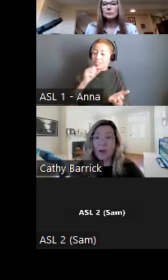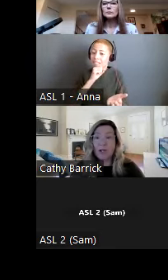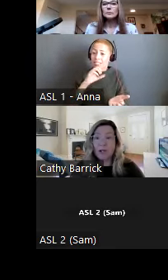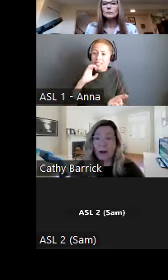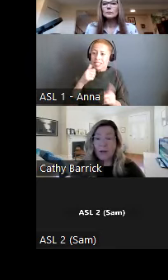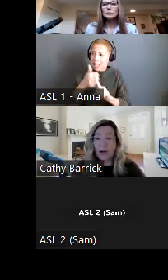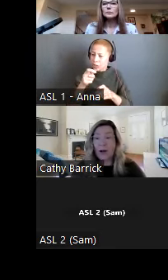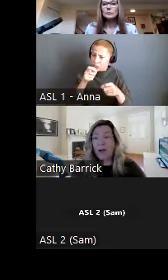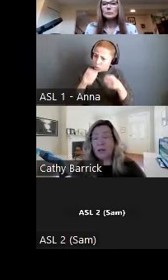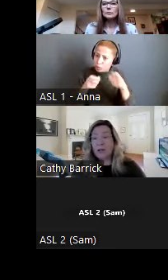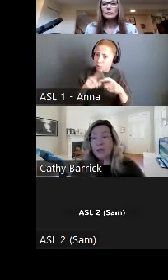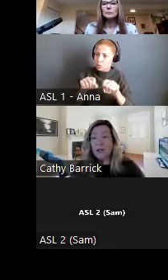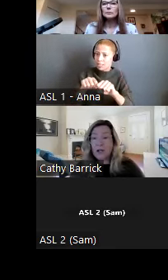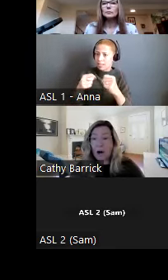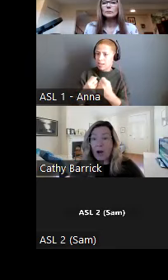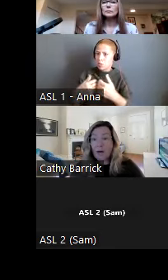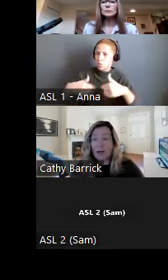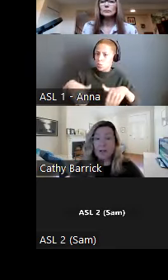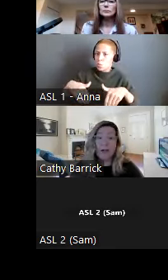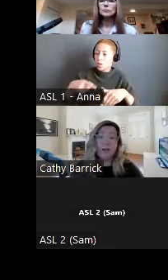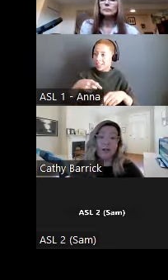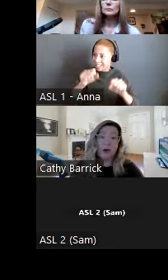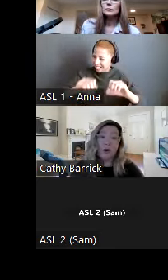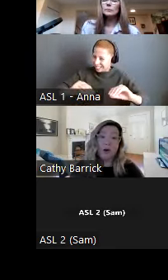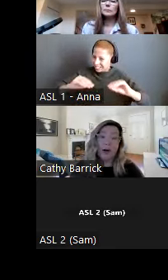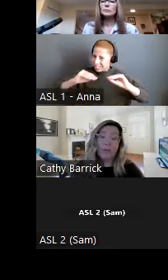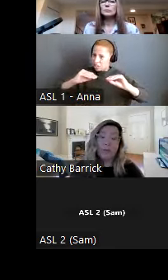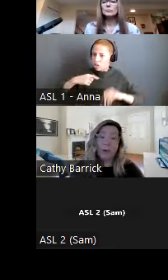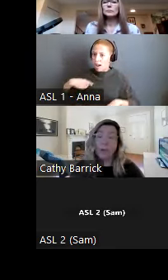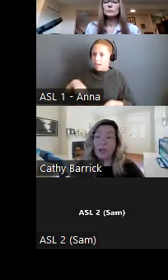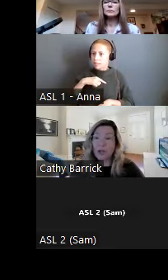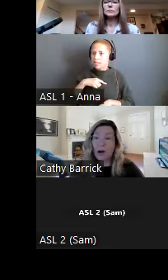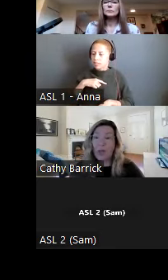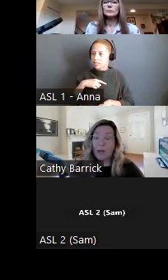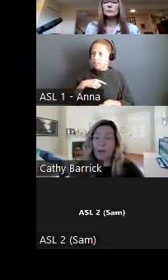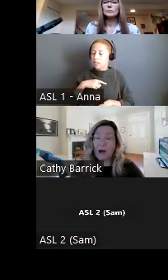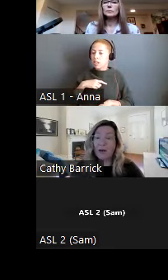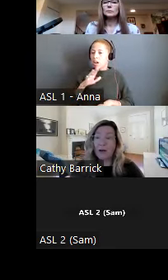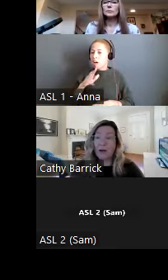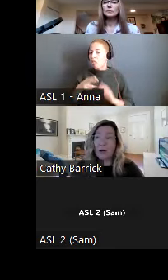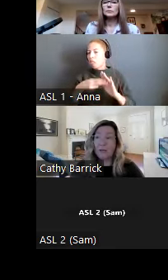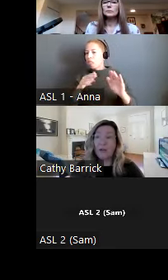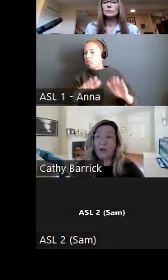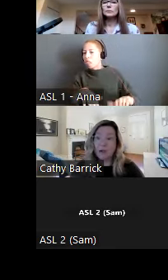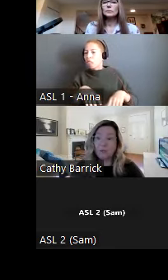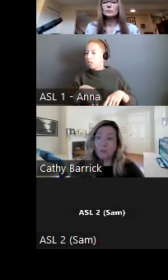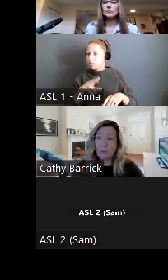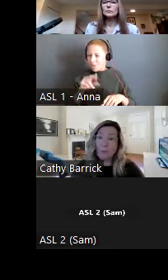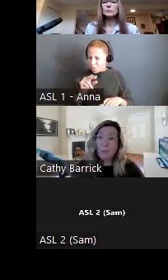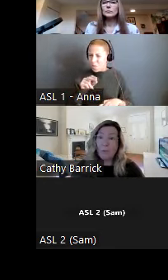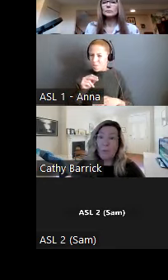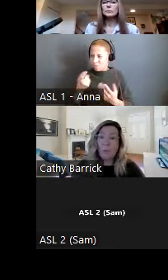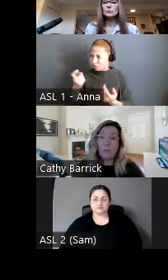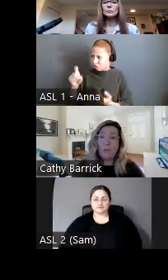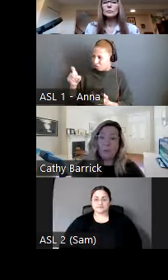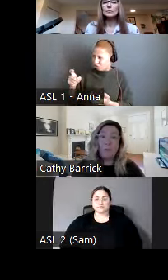have so much to give and to teach all of us. And so people shouldn't shy away from that field. And if I